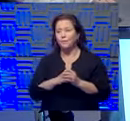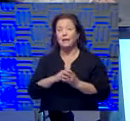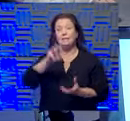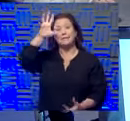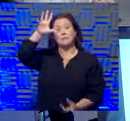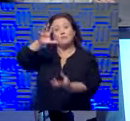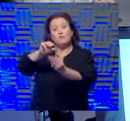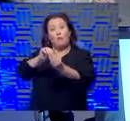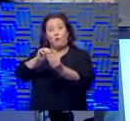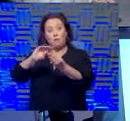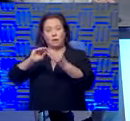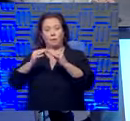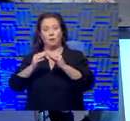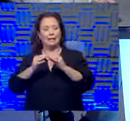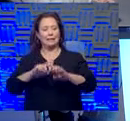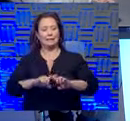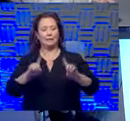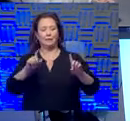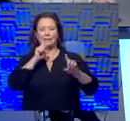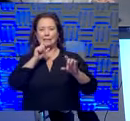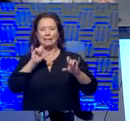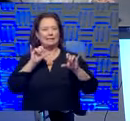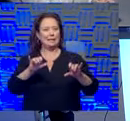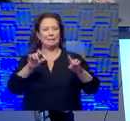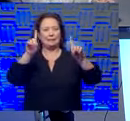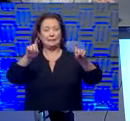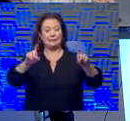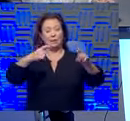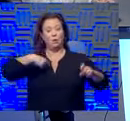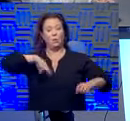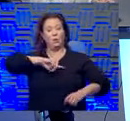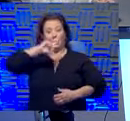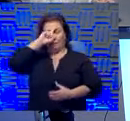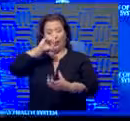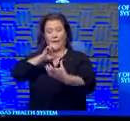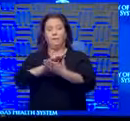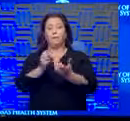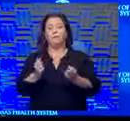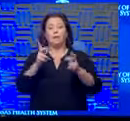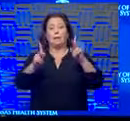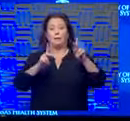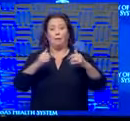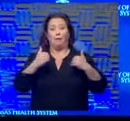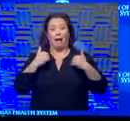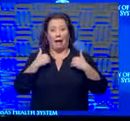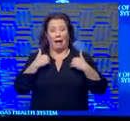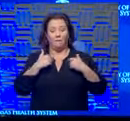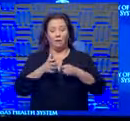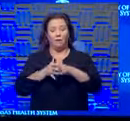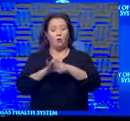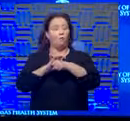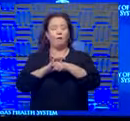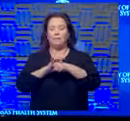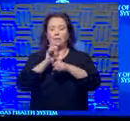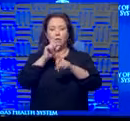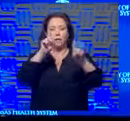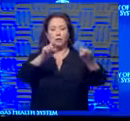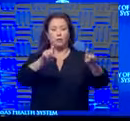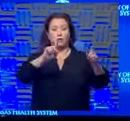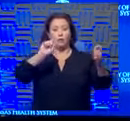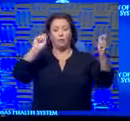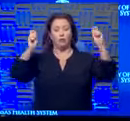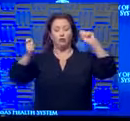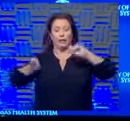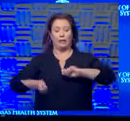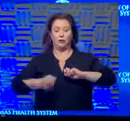cases. It's different because that's not the same thing as testing, because we believe there's a lot of people out there who have it that never get tested. So if we change that on its